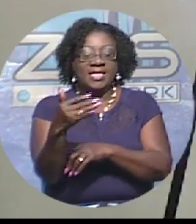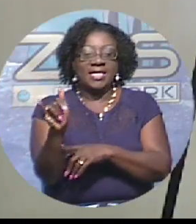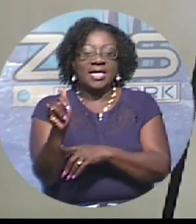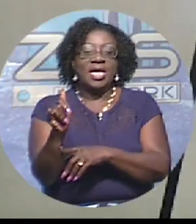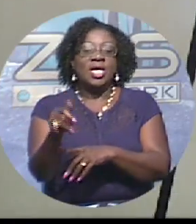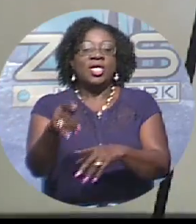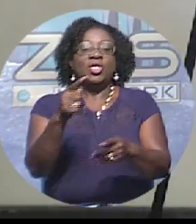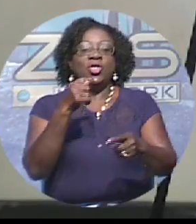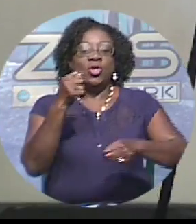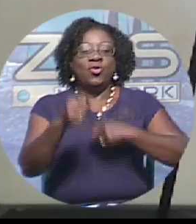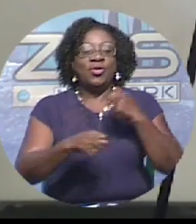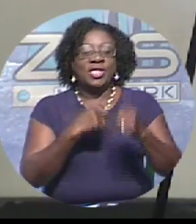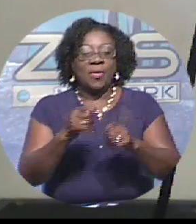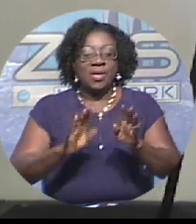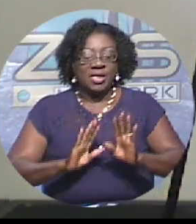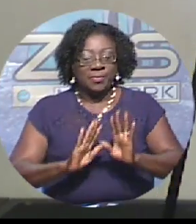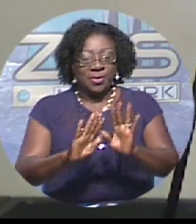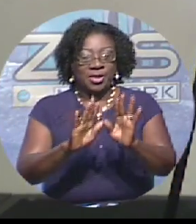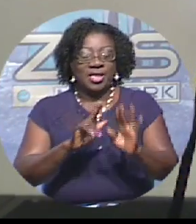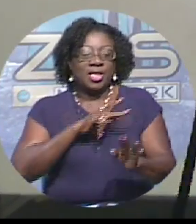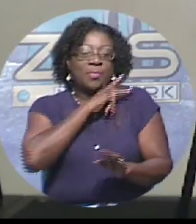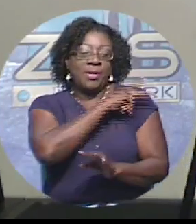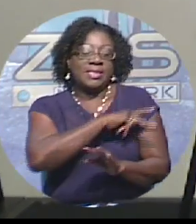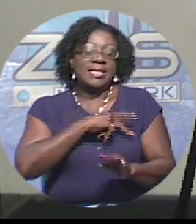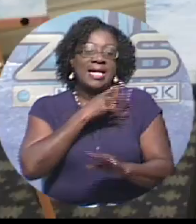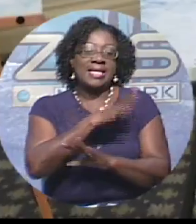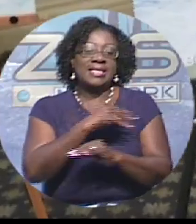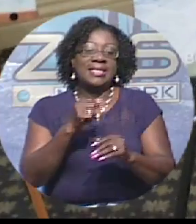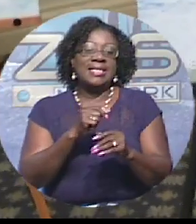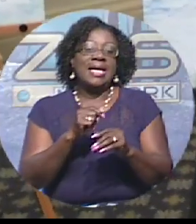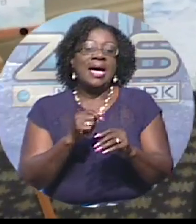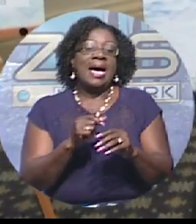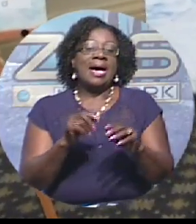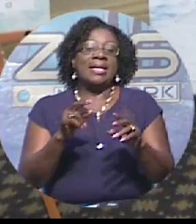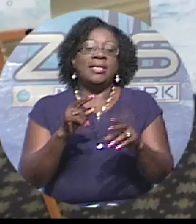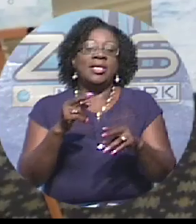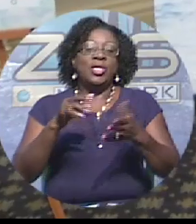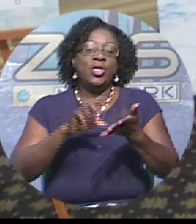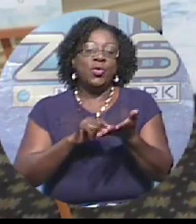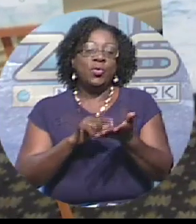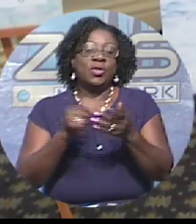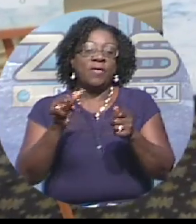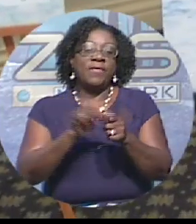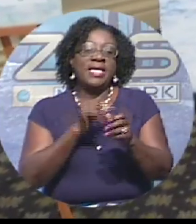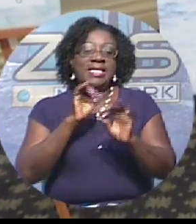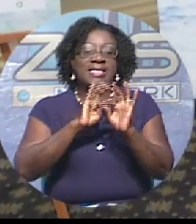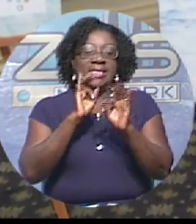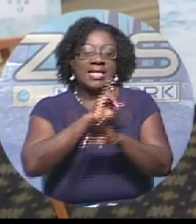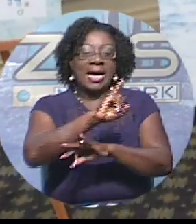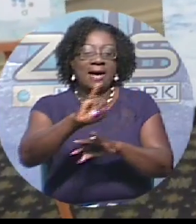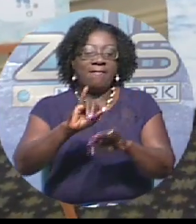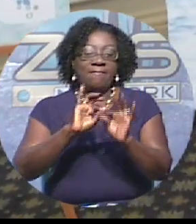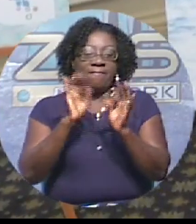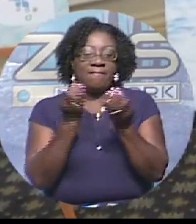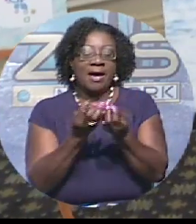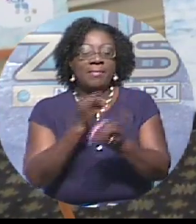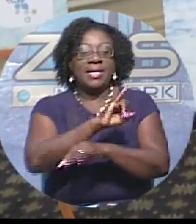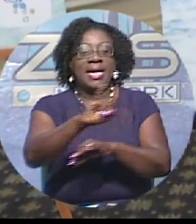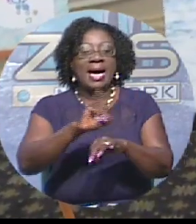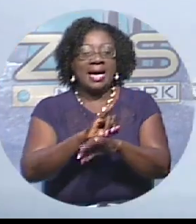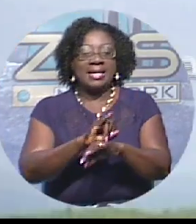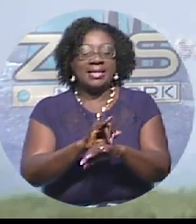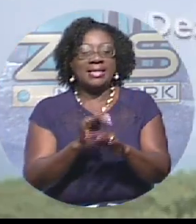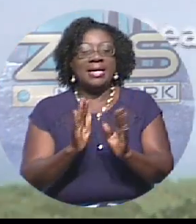the personality and bestowing a brand on each jewel in the chain of islands with a special poster launch. It's their